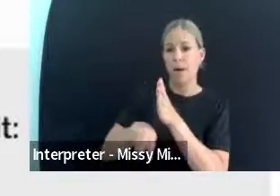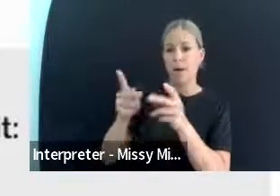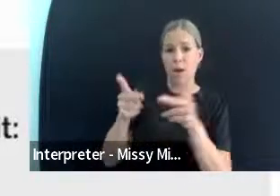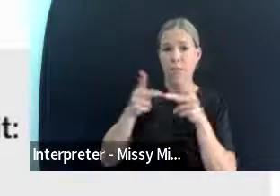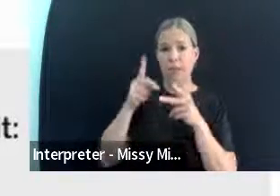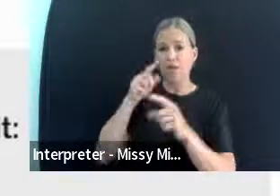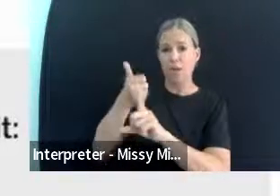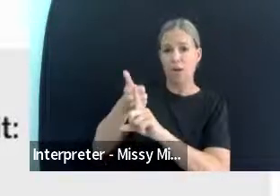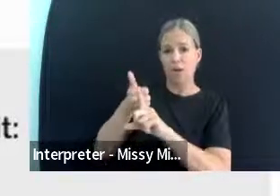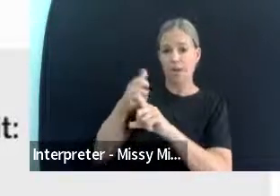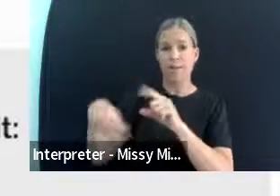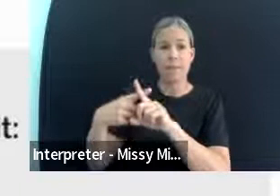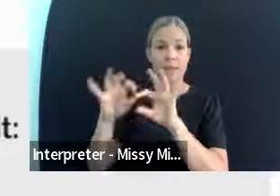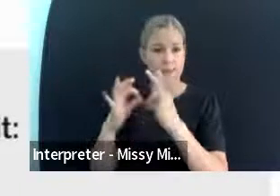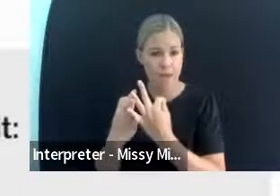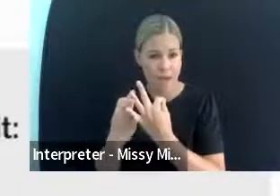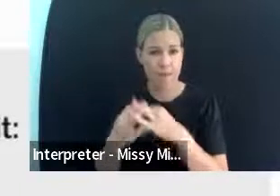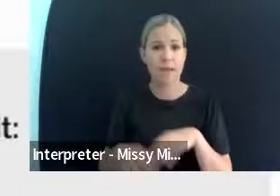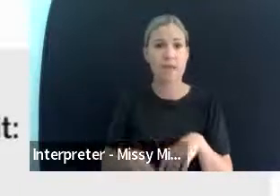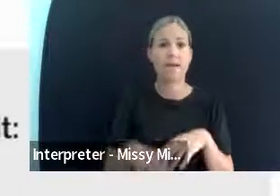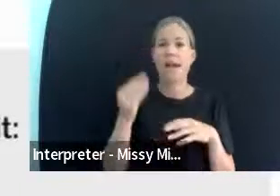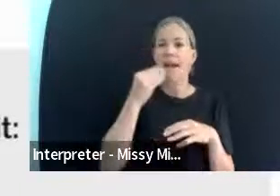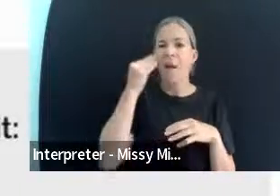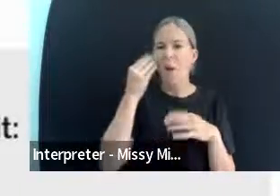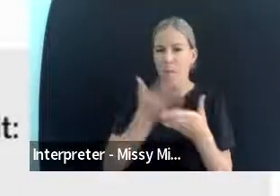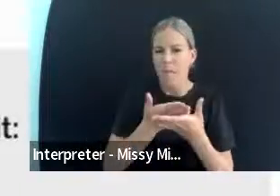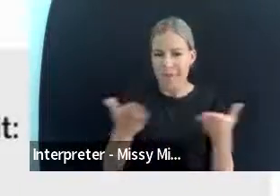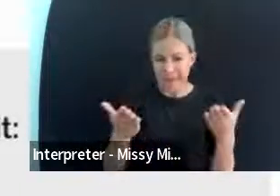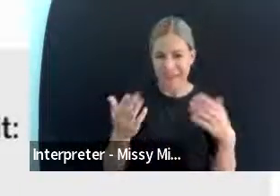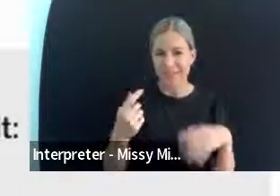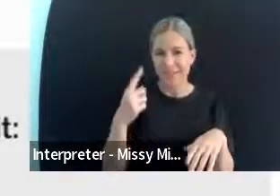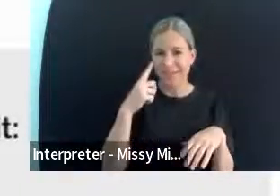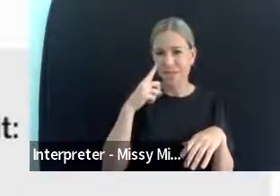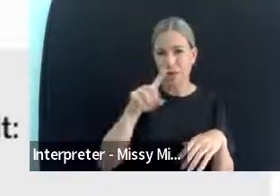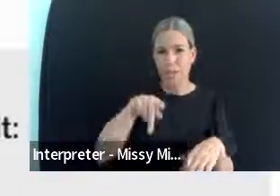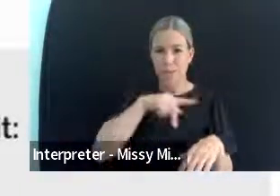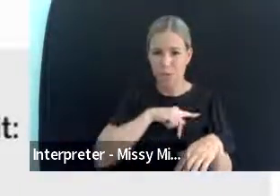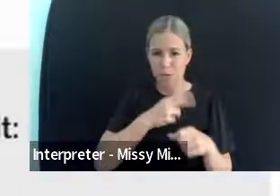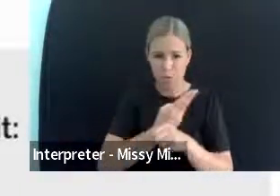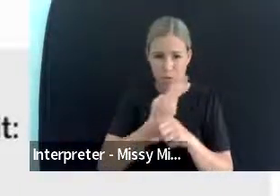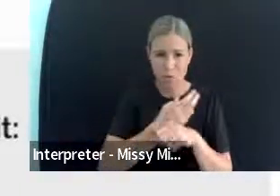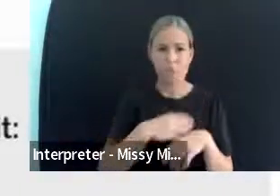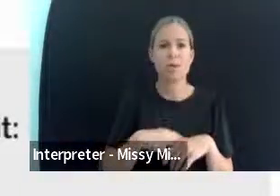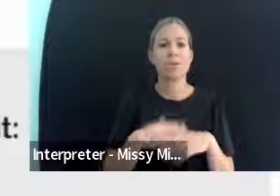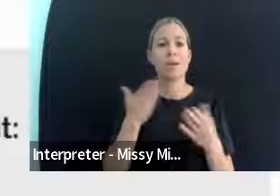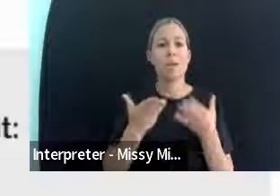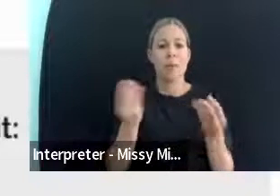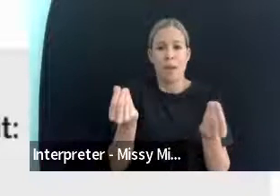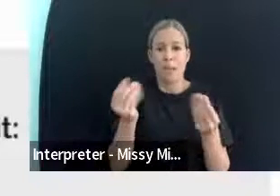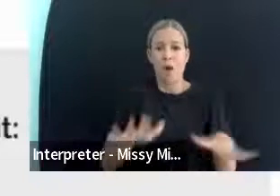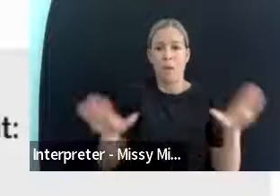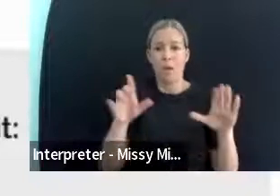household goods and personal effects, and property you or your spouse would use in a trade or business or on your